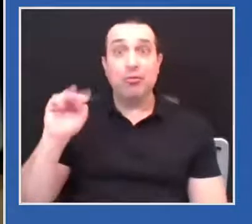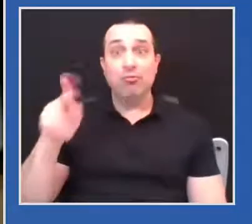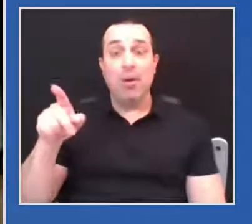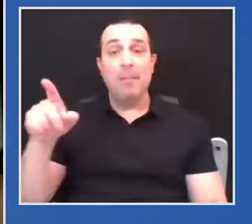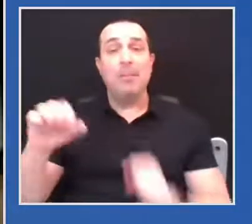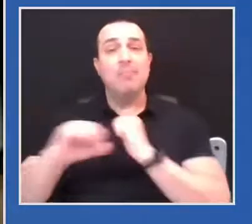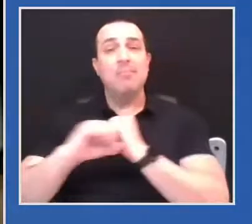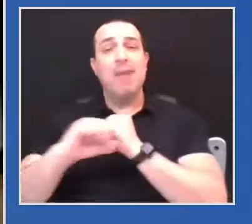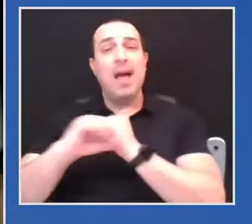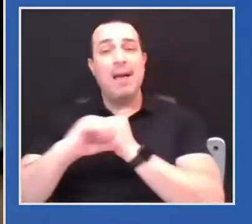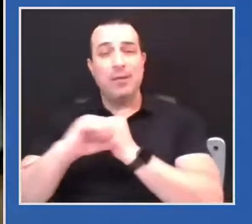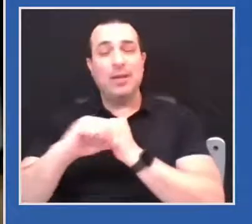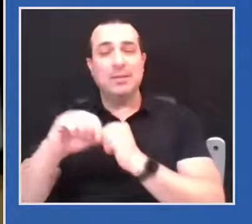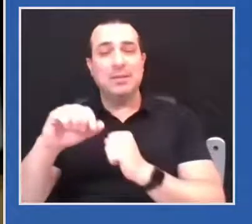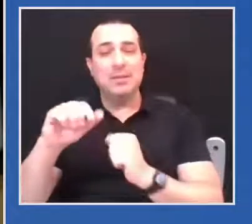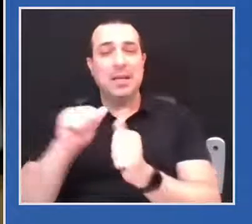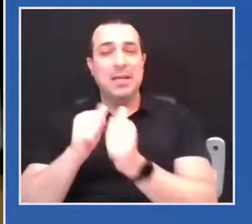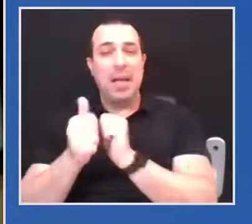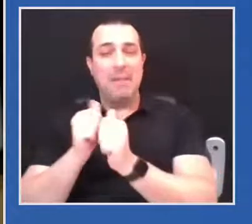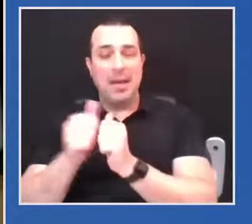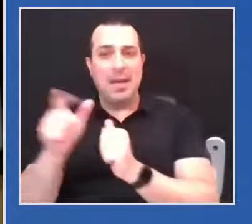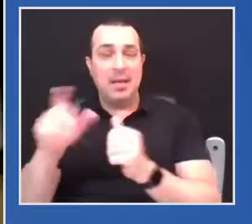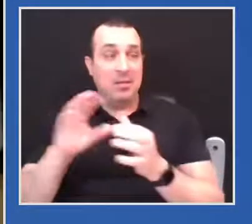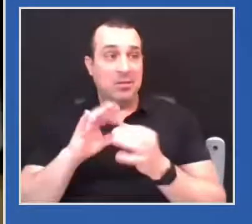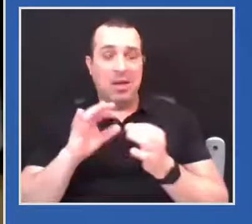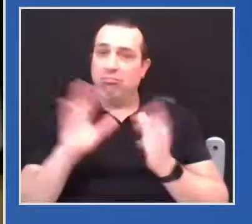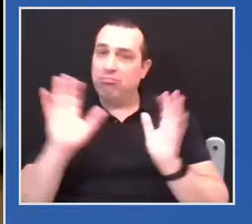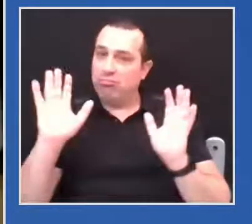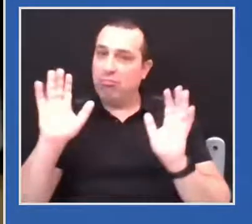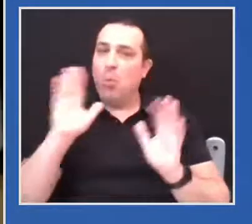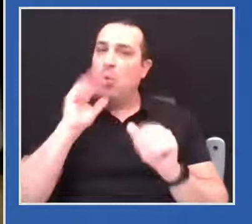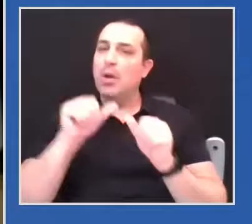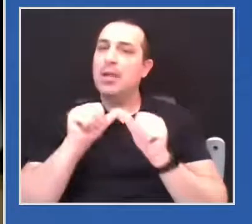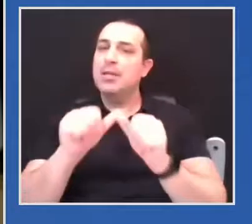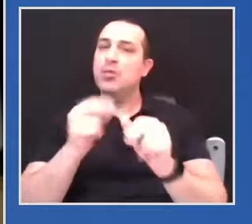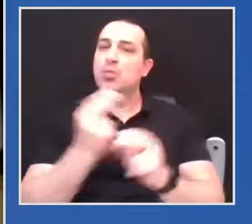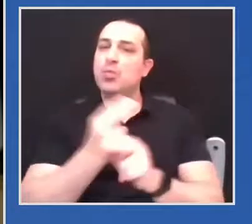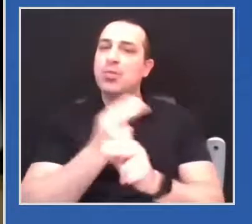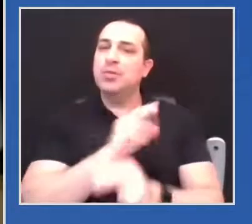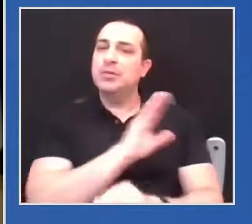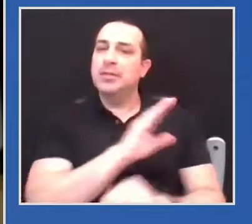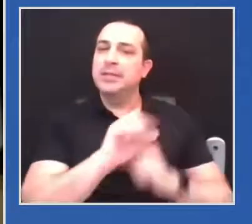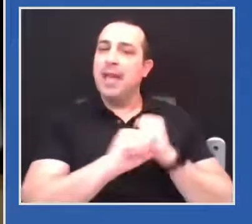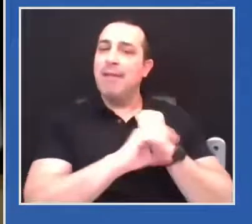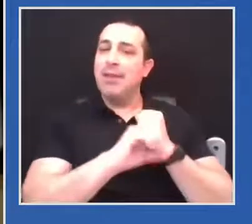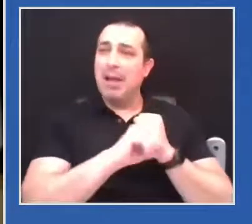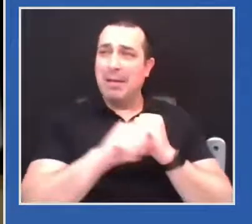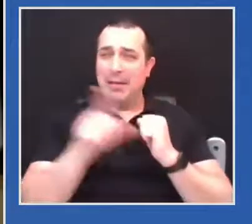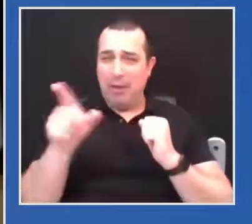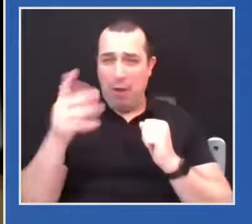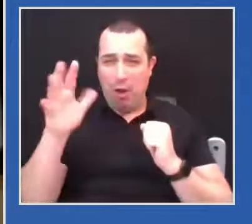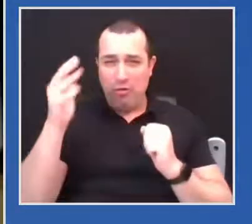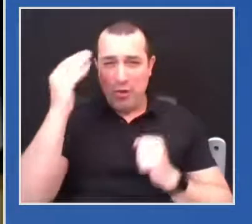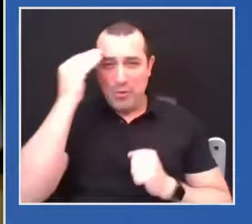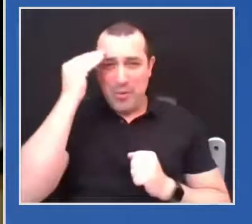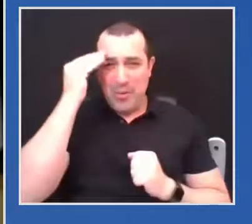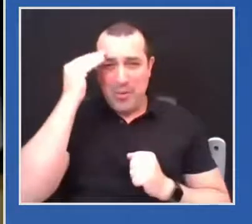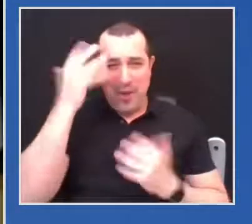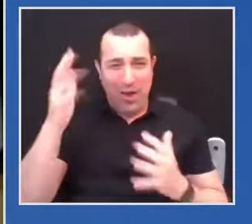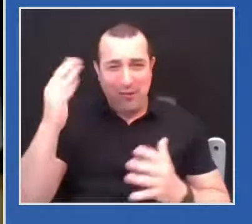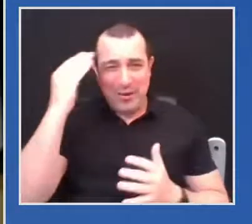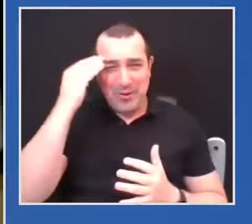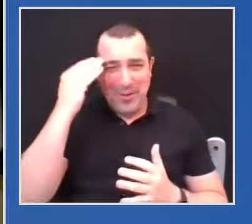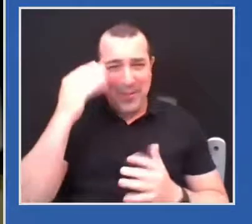campaign said they were going to continue to use the ad, knowing it was a